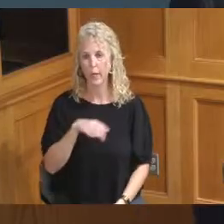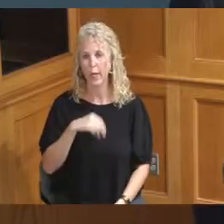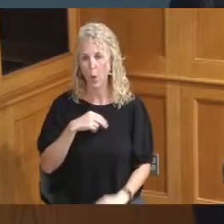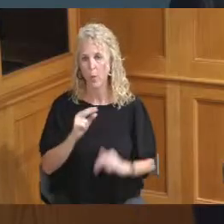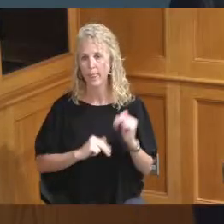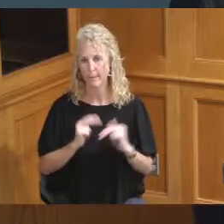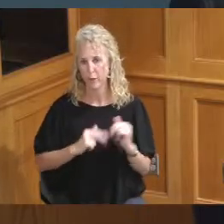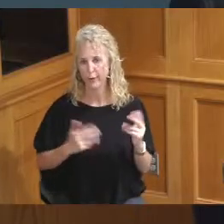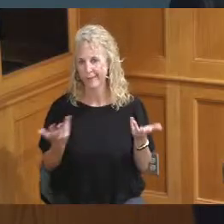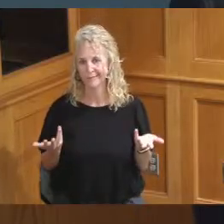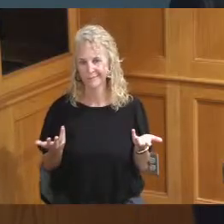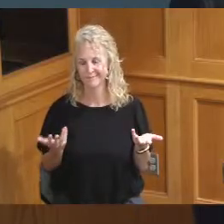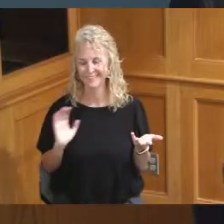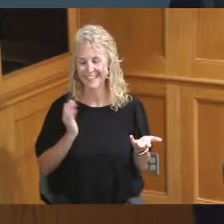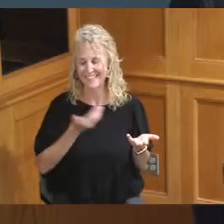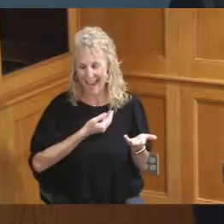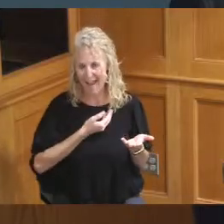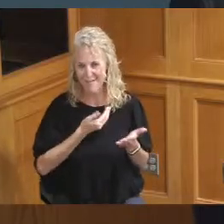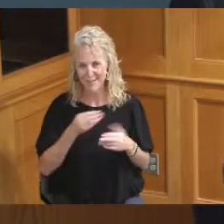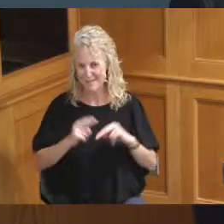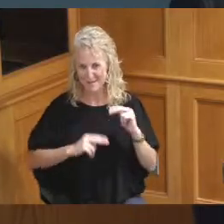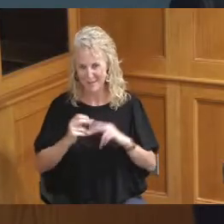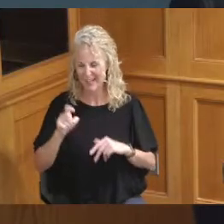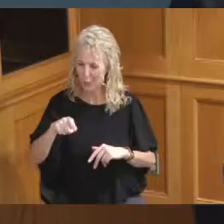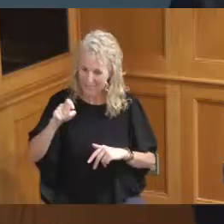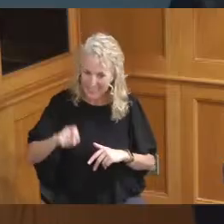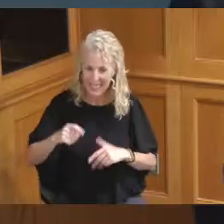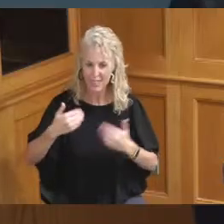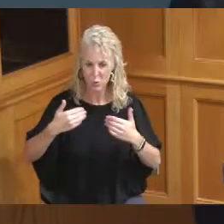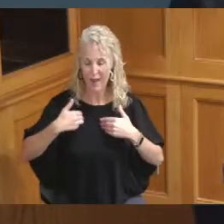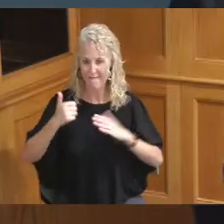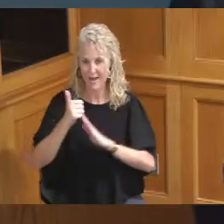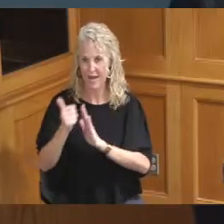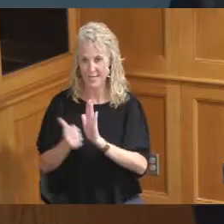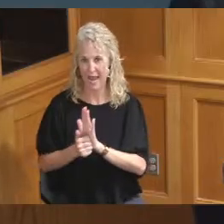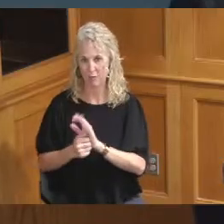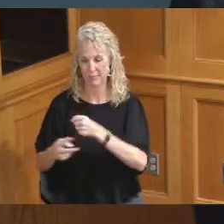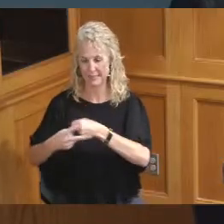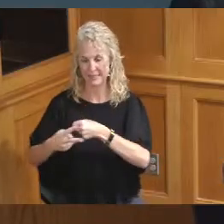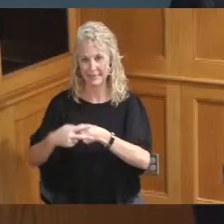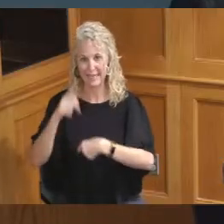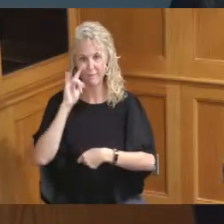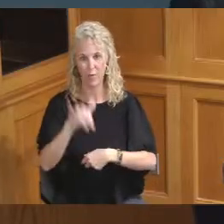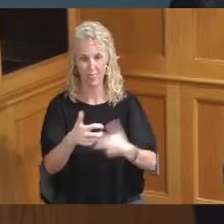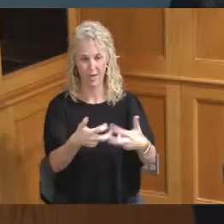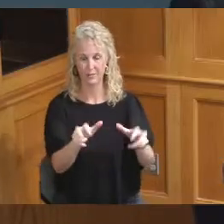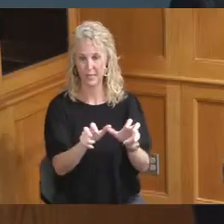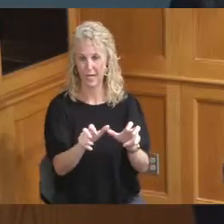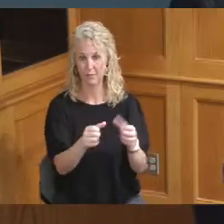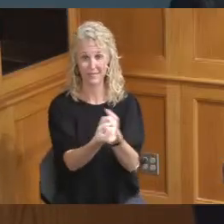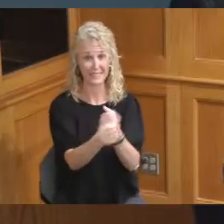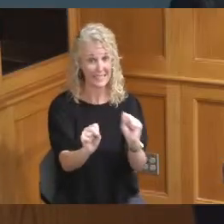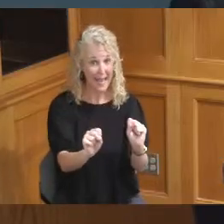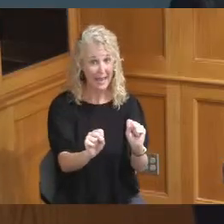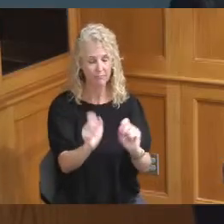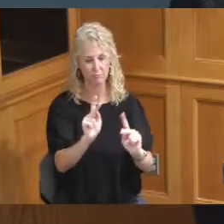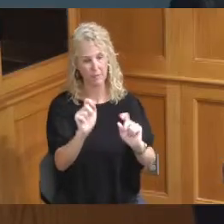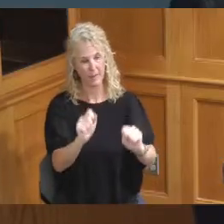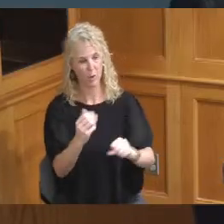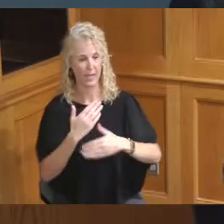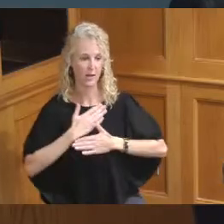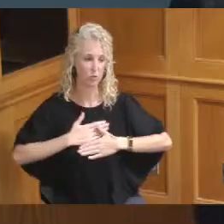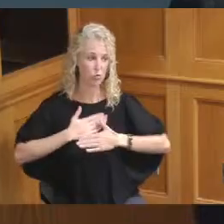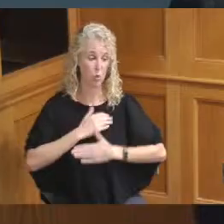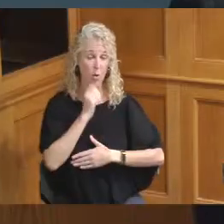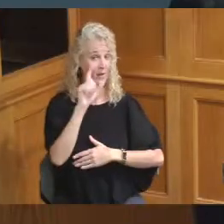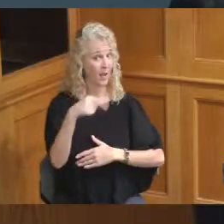taxpayer's asset. So we need to put CapEx in to make sure that this stadium is functional, that it's safe, not only for game day,